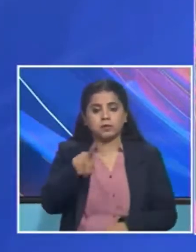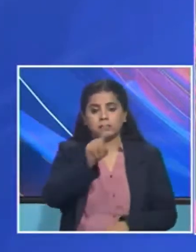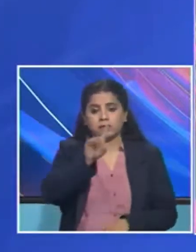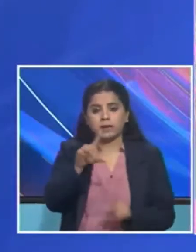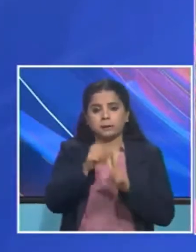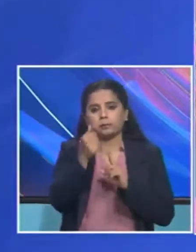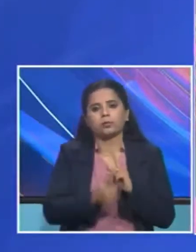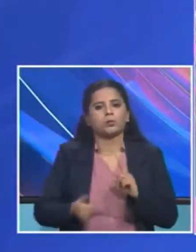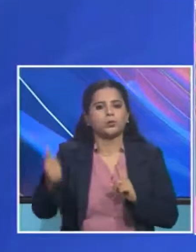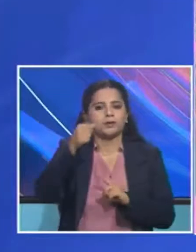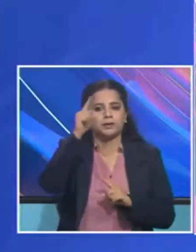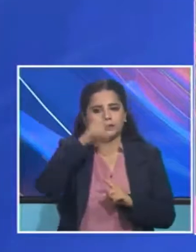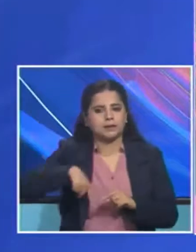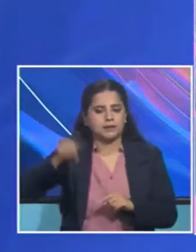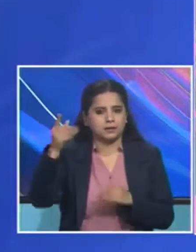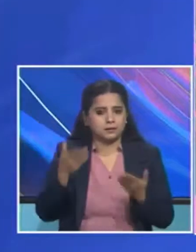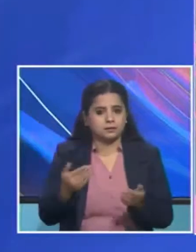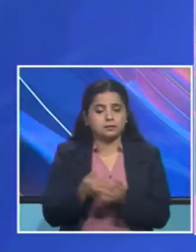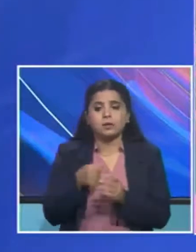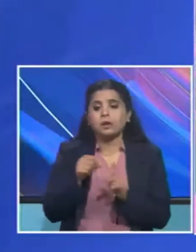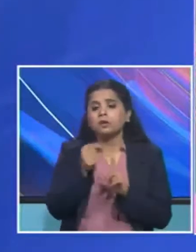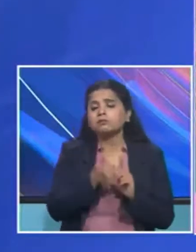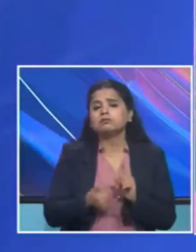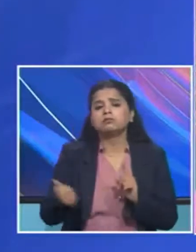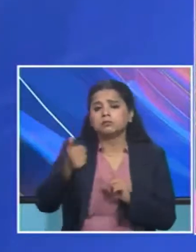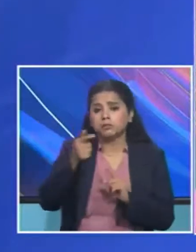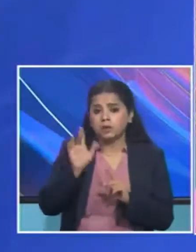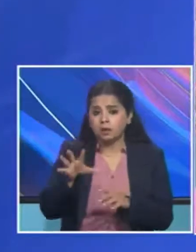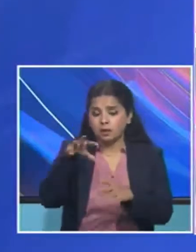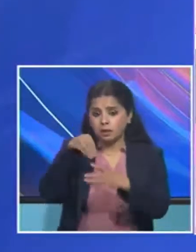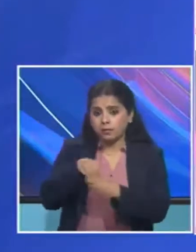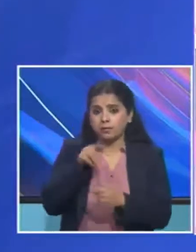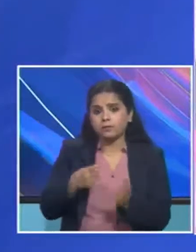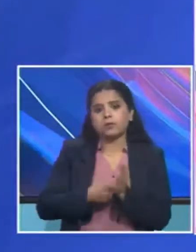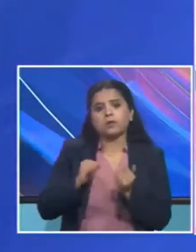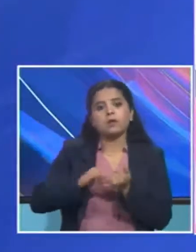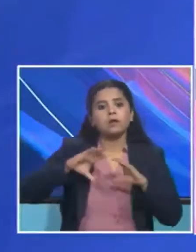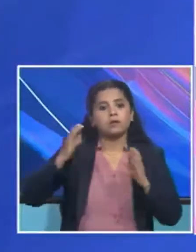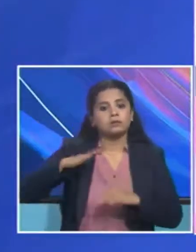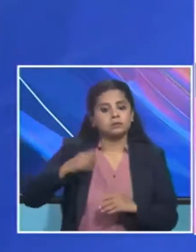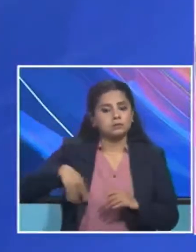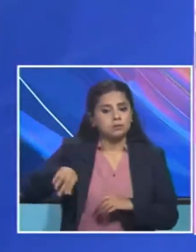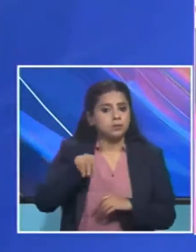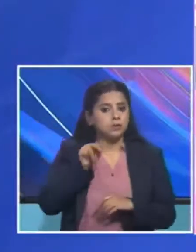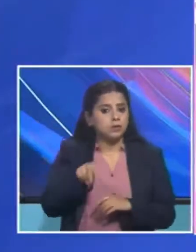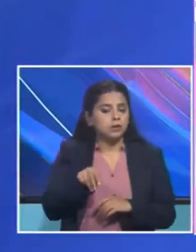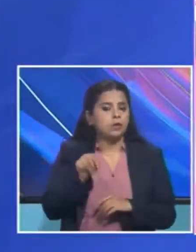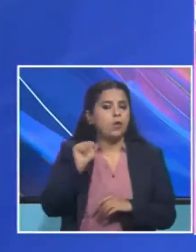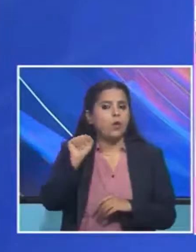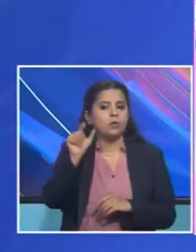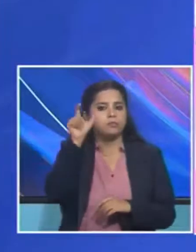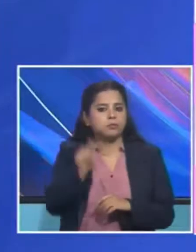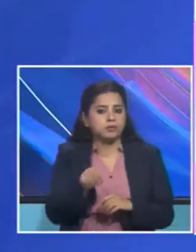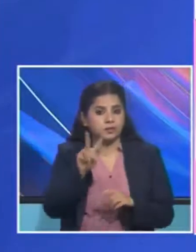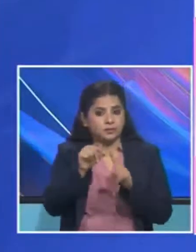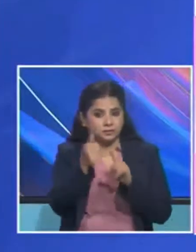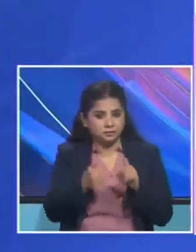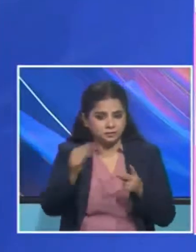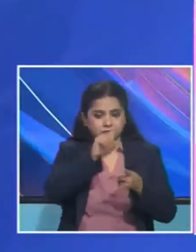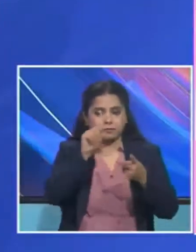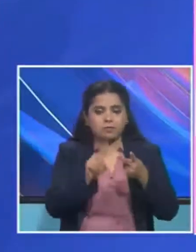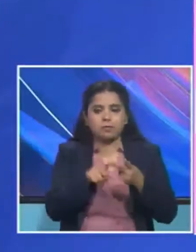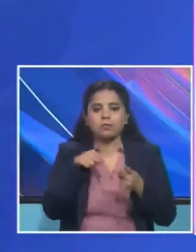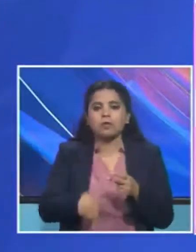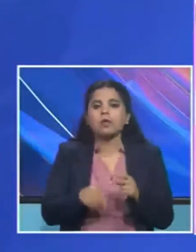President of India, in the presence of Rajya Sabha Chairman M. Venkaiah Naidu, Lok Sabha Speaker Om Birla, Prime Minister